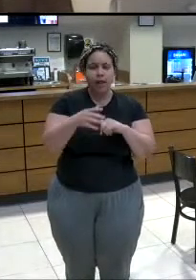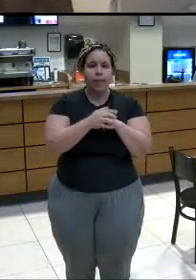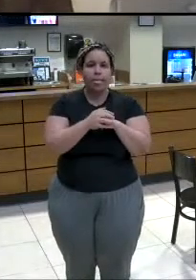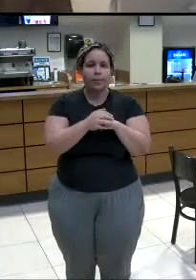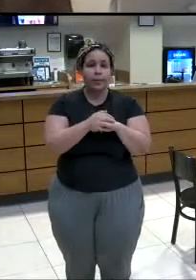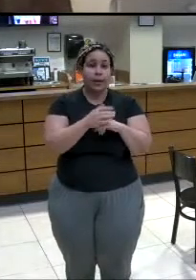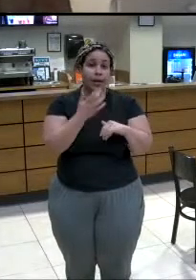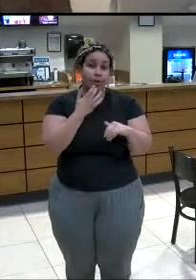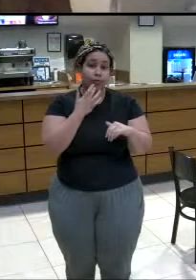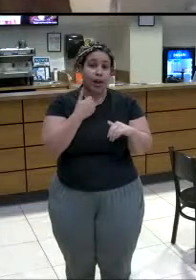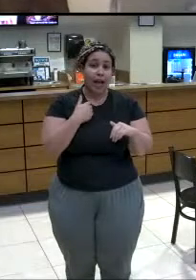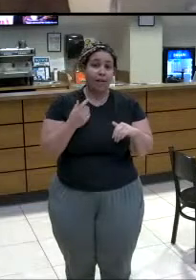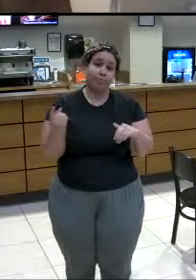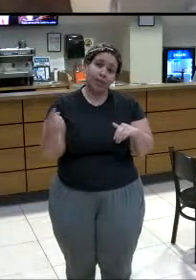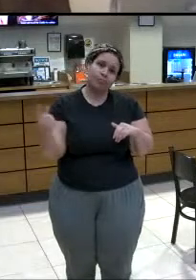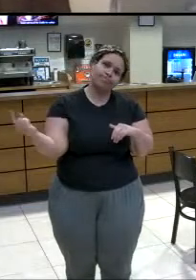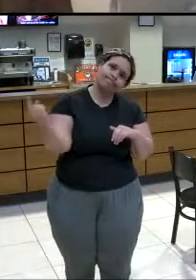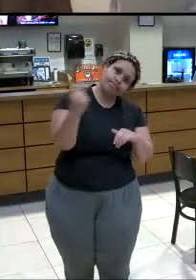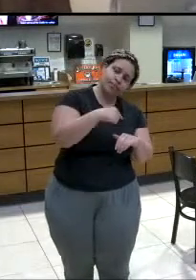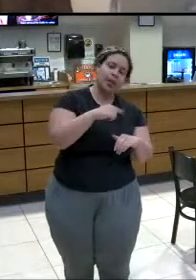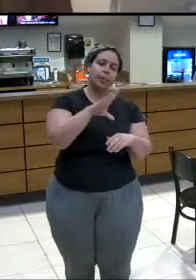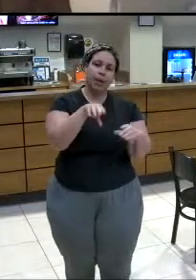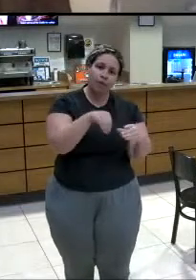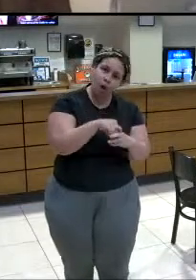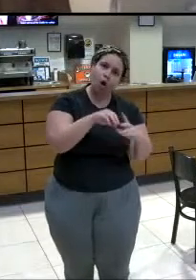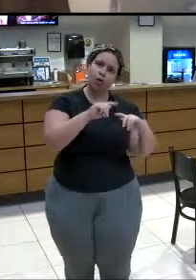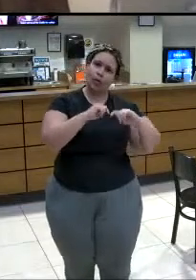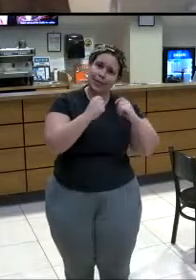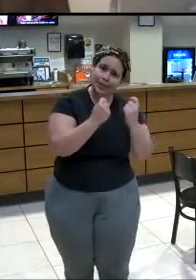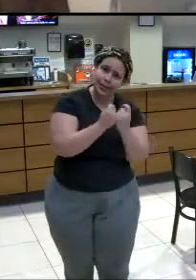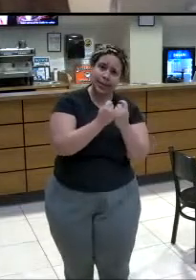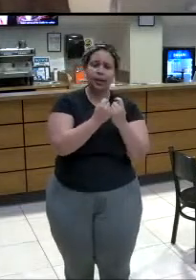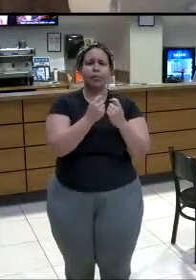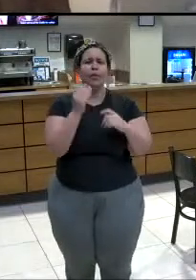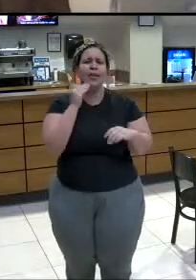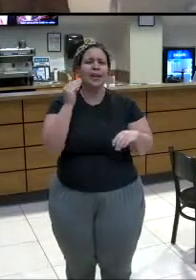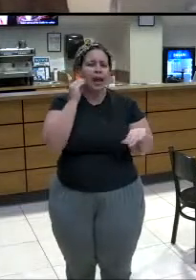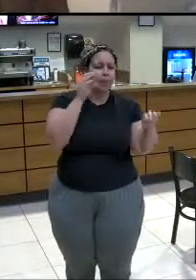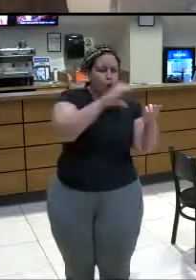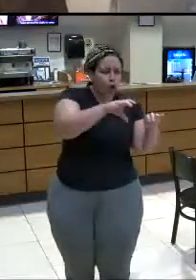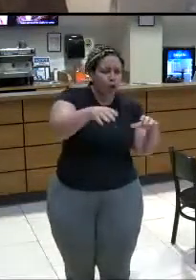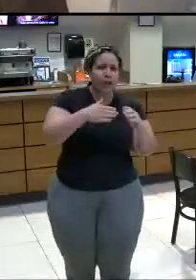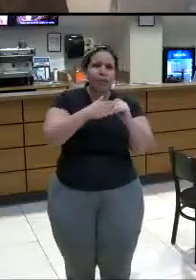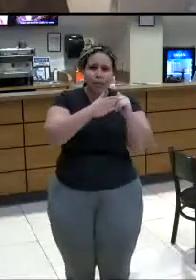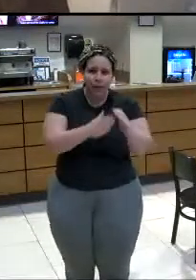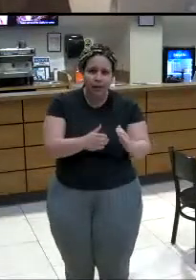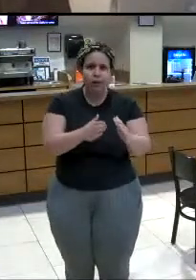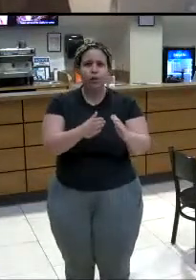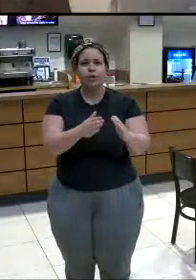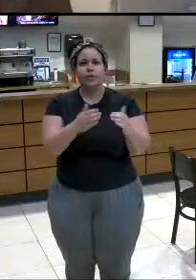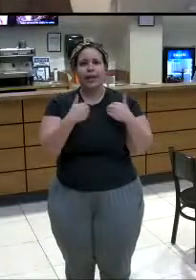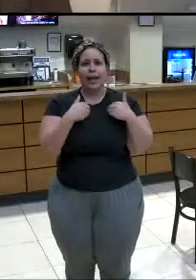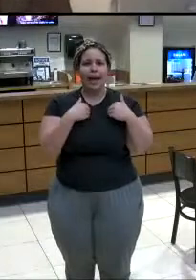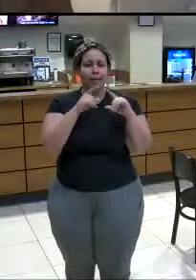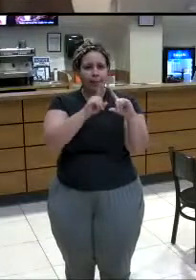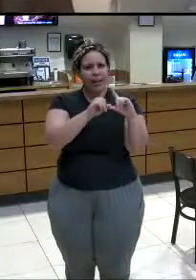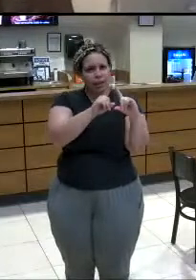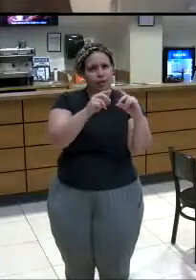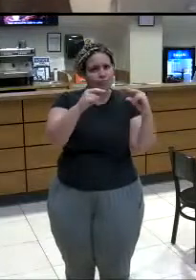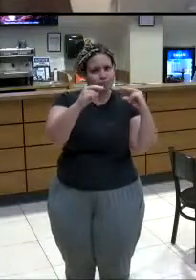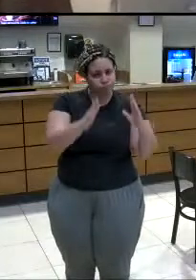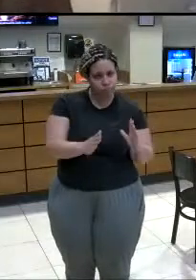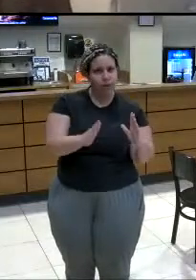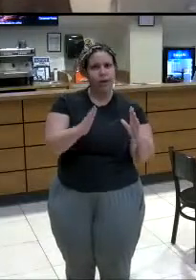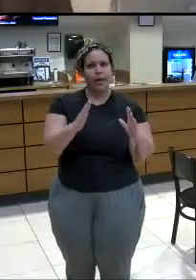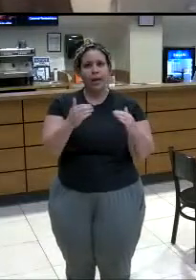as a part of our train-the-trainer team, especially the neighborhood leaders, because they are peers and they could have a little bit more